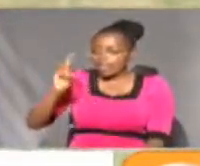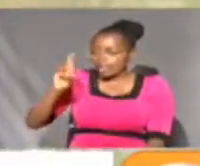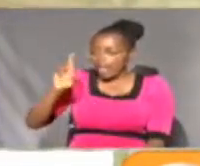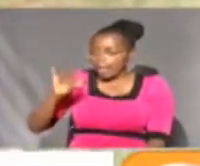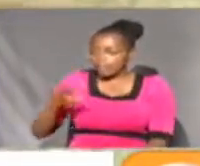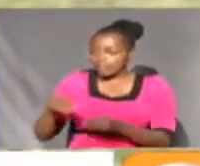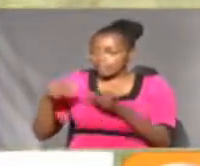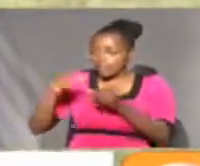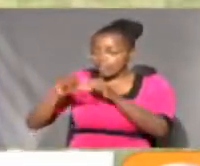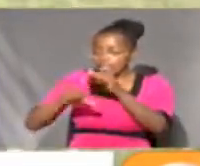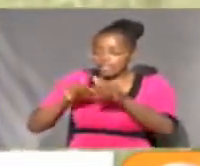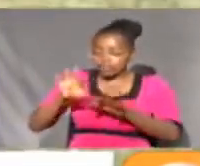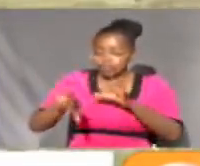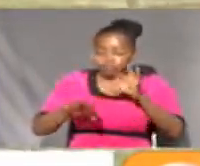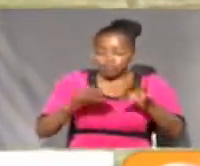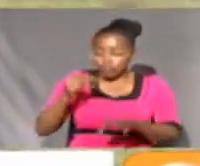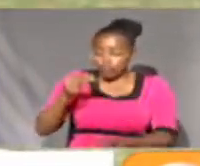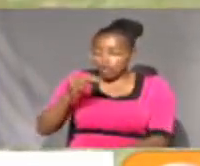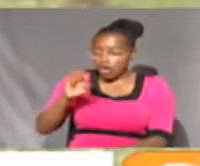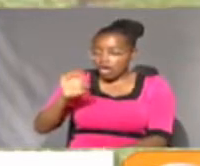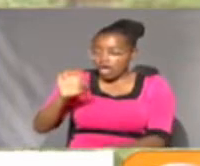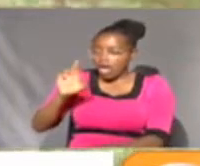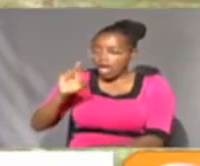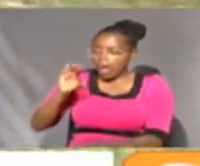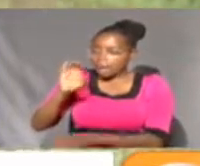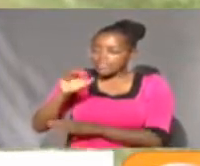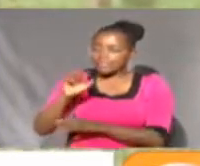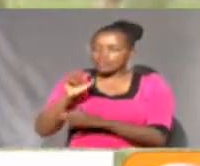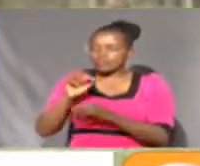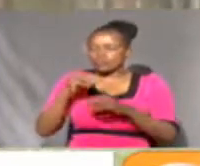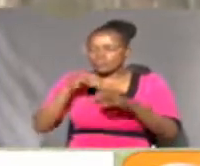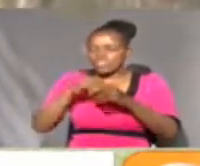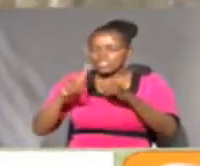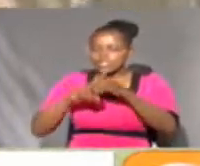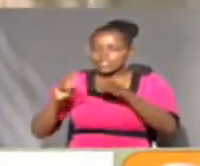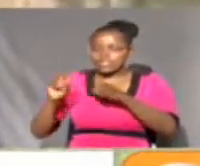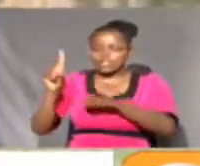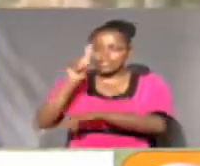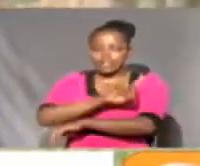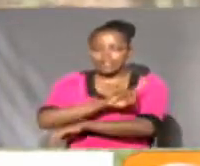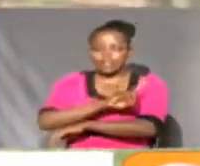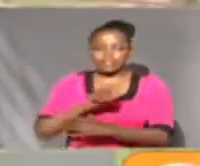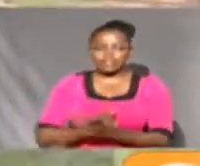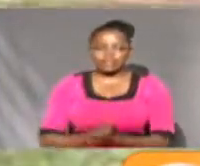in-depth scientific analysis on the herbicide within 60 days. Chemutai Goin, Citizen TV, Nairobi.